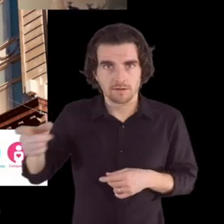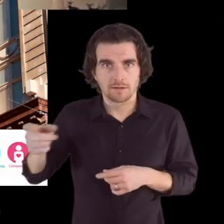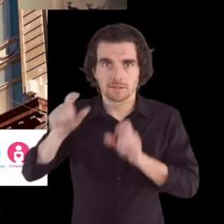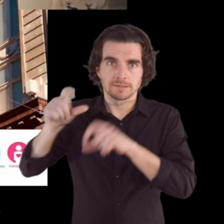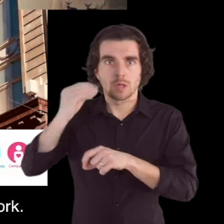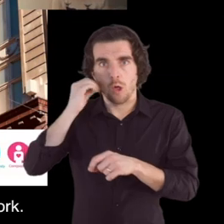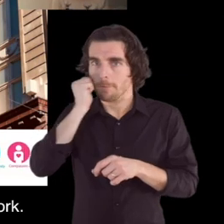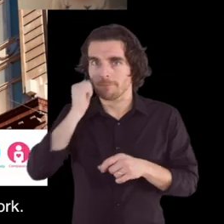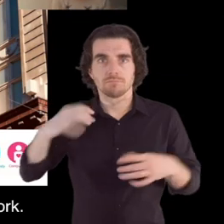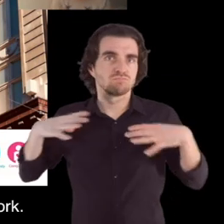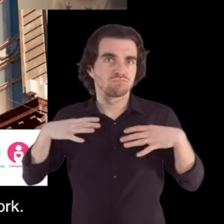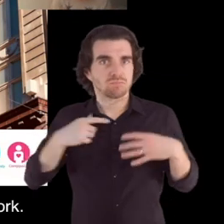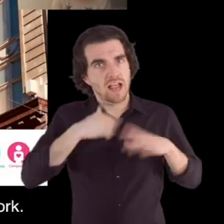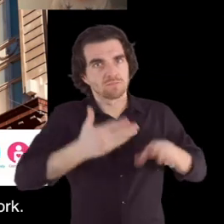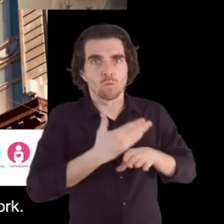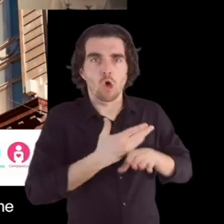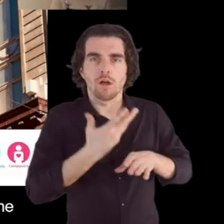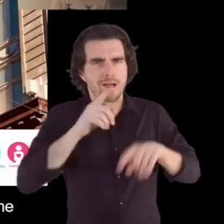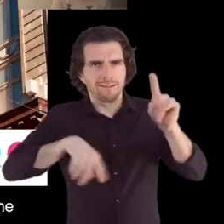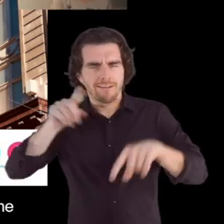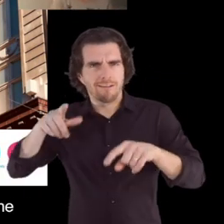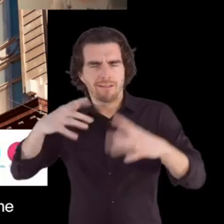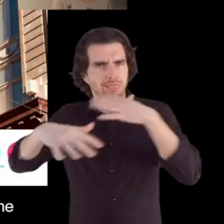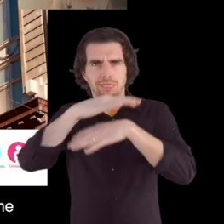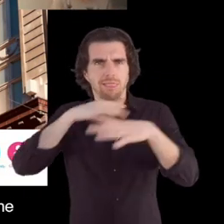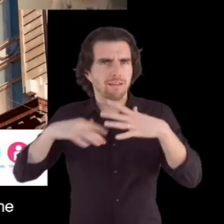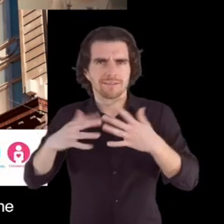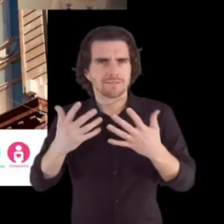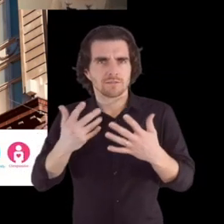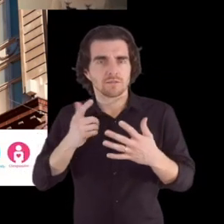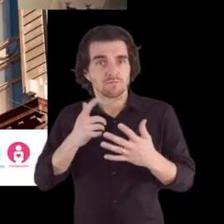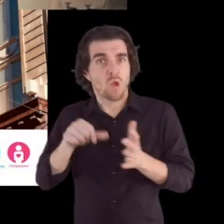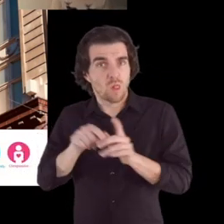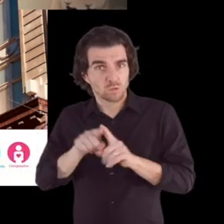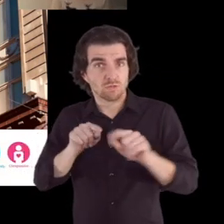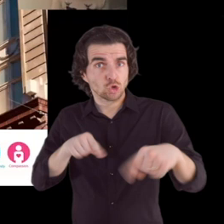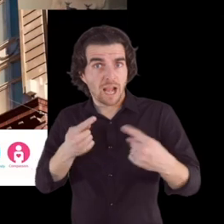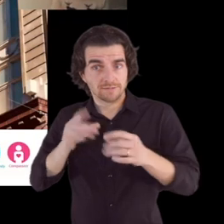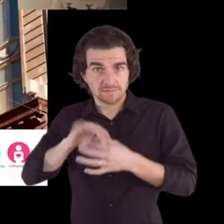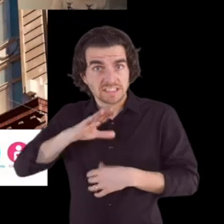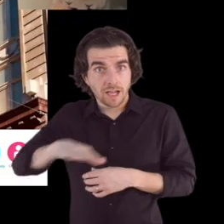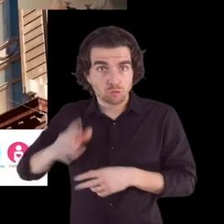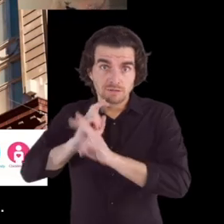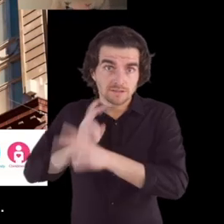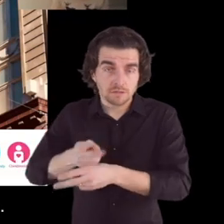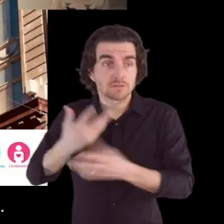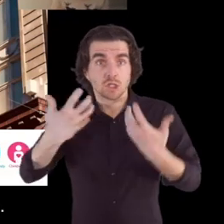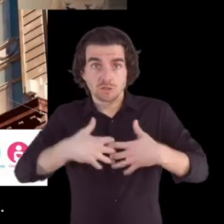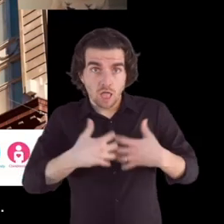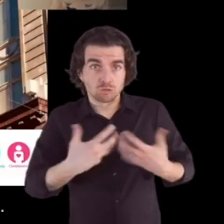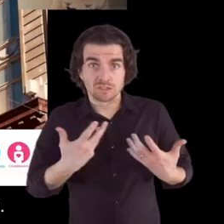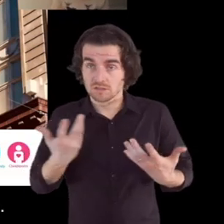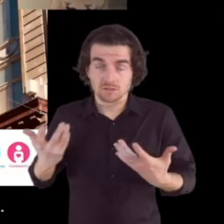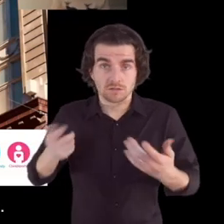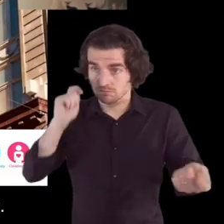got the shield while everybody else had to go out to work. Some people were working from home, and the challenges that brought with childcare and technology and